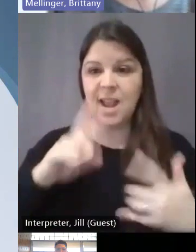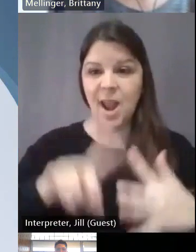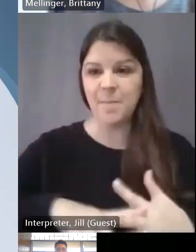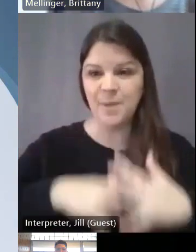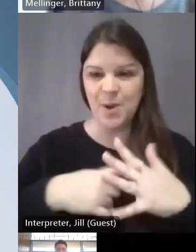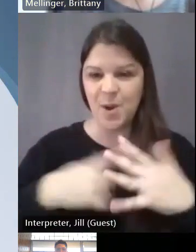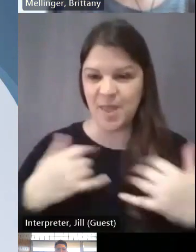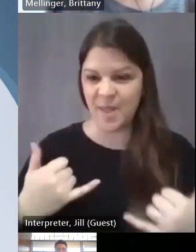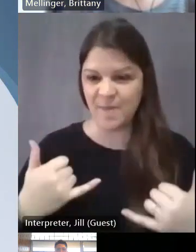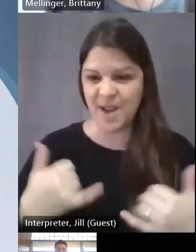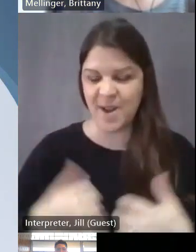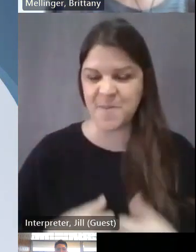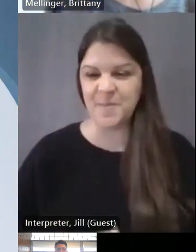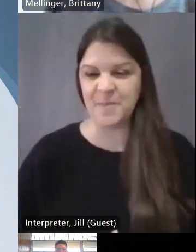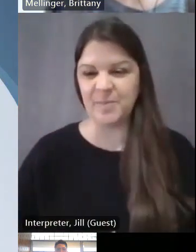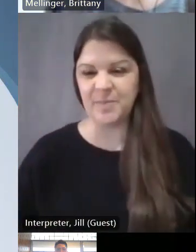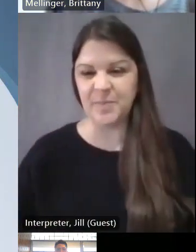now.